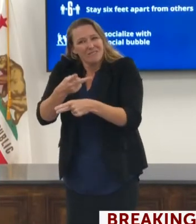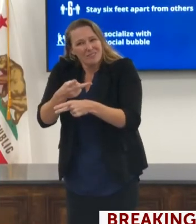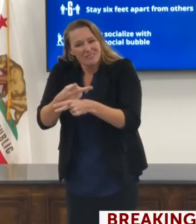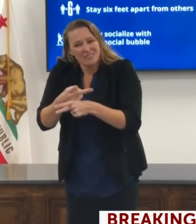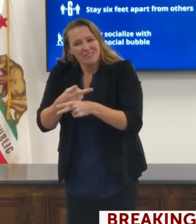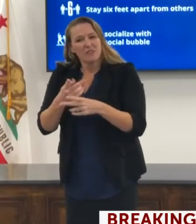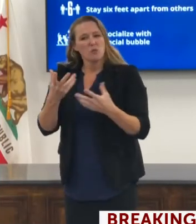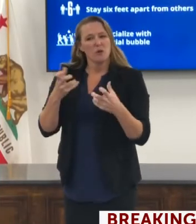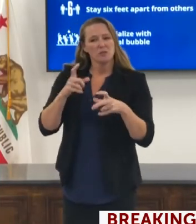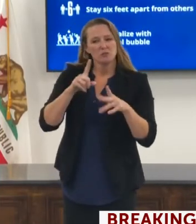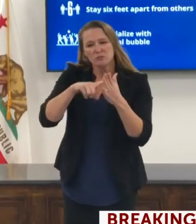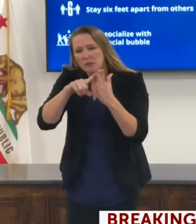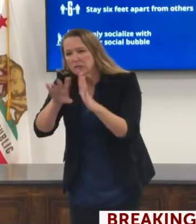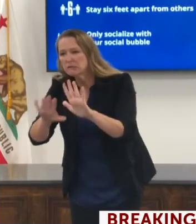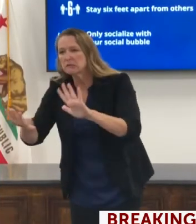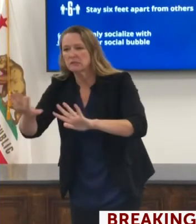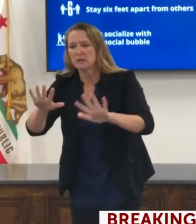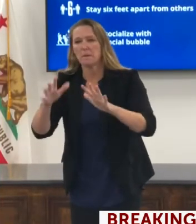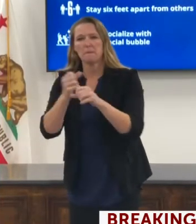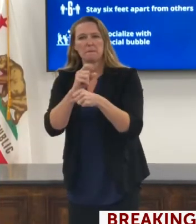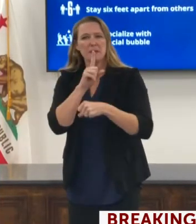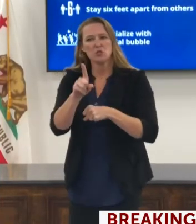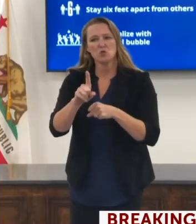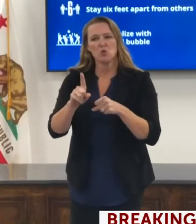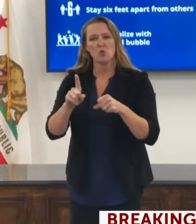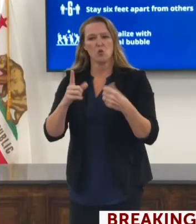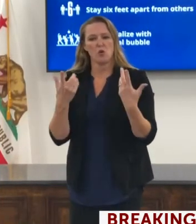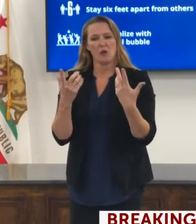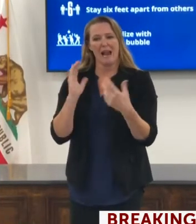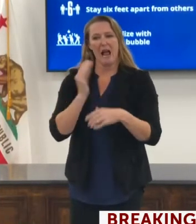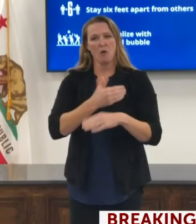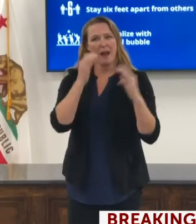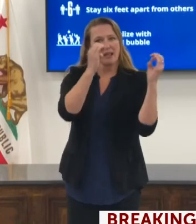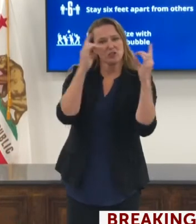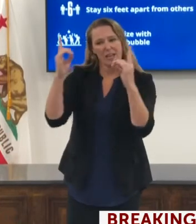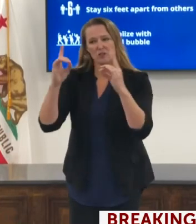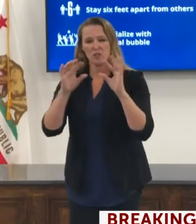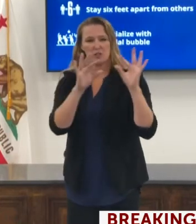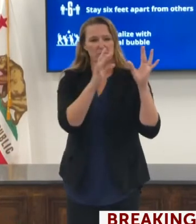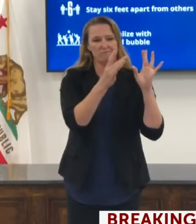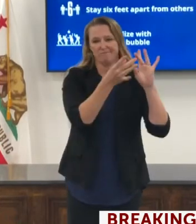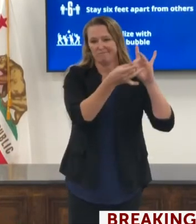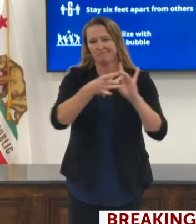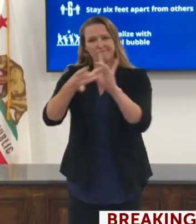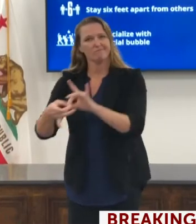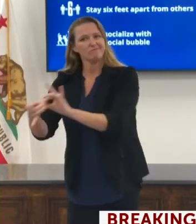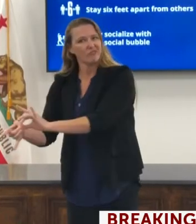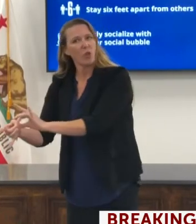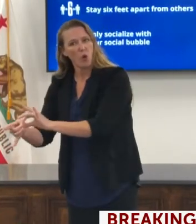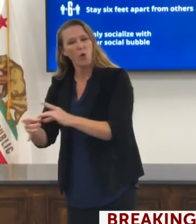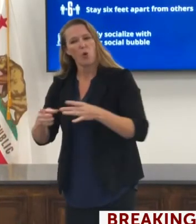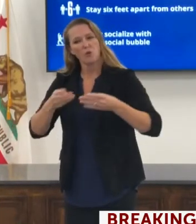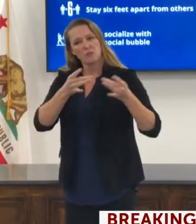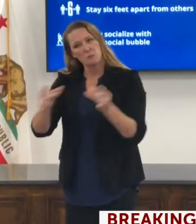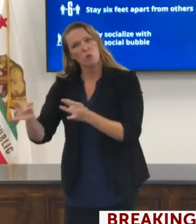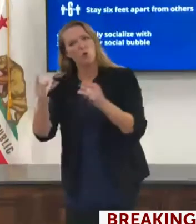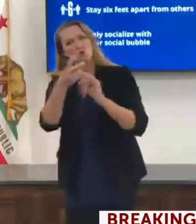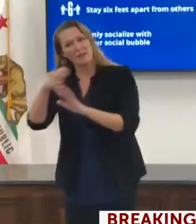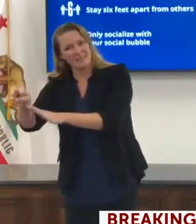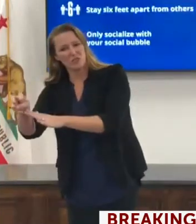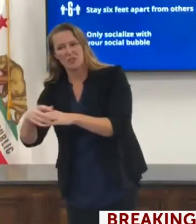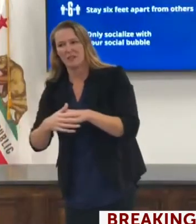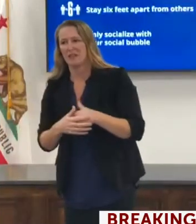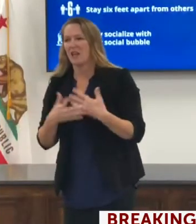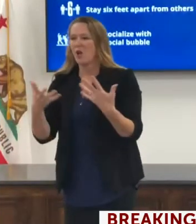the learning continuity and educational continuity of our instructional programs. The last thing we want is to be pulling